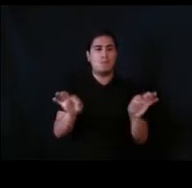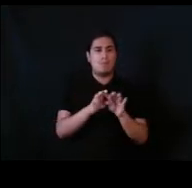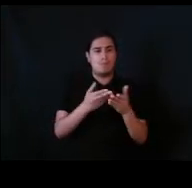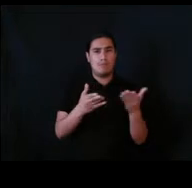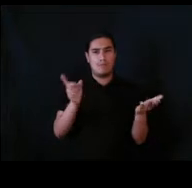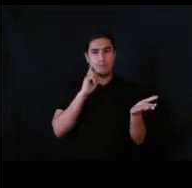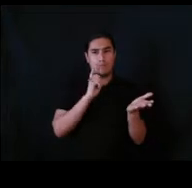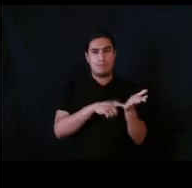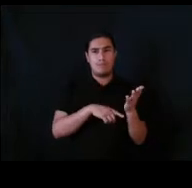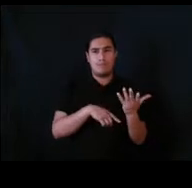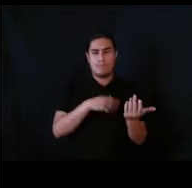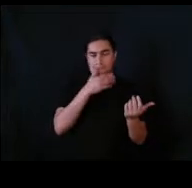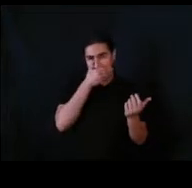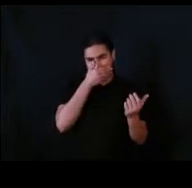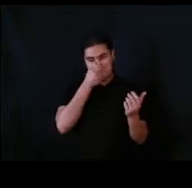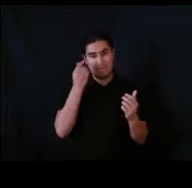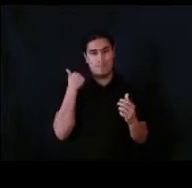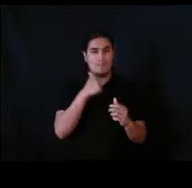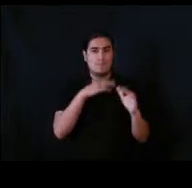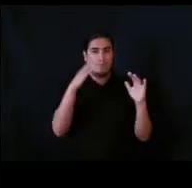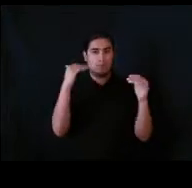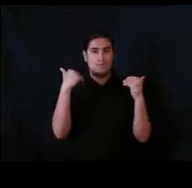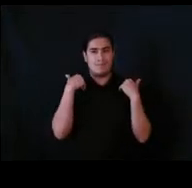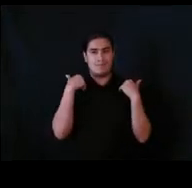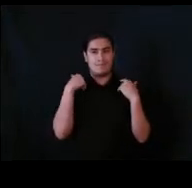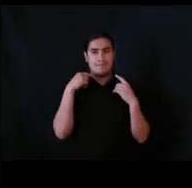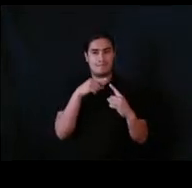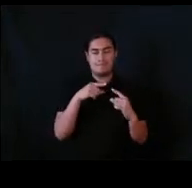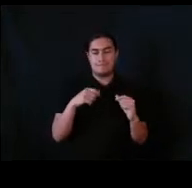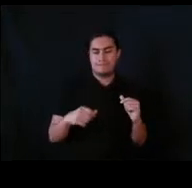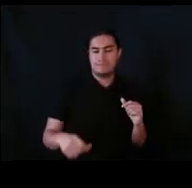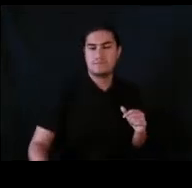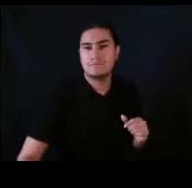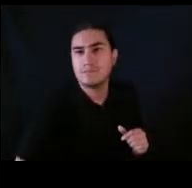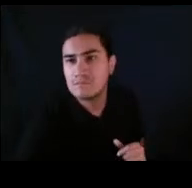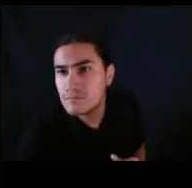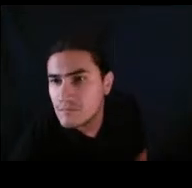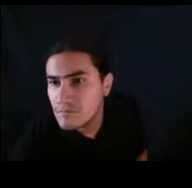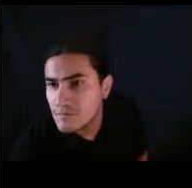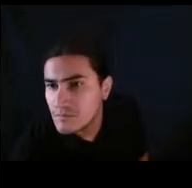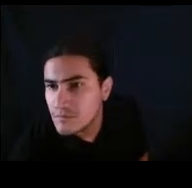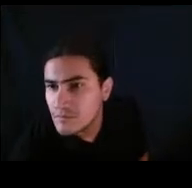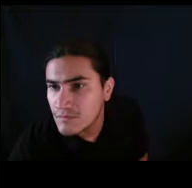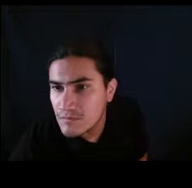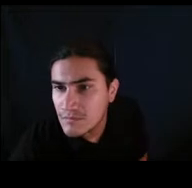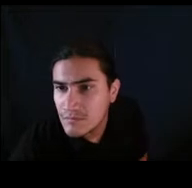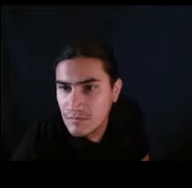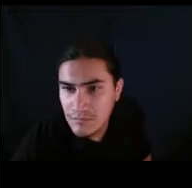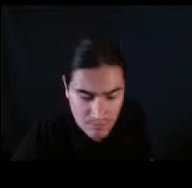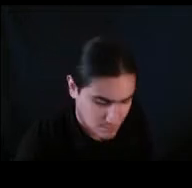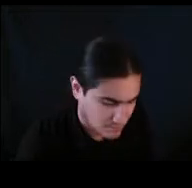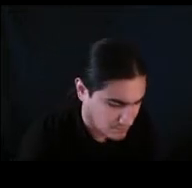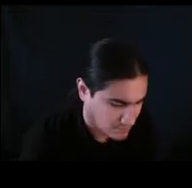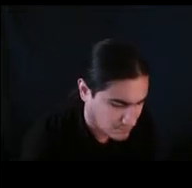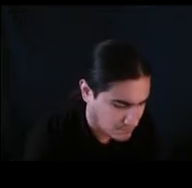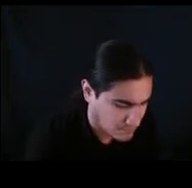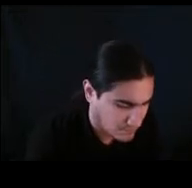are just that um we hope to have a consultant on board to help us write the report by october and the report is due in